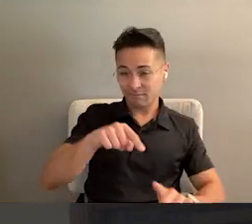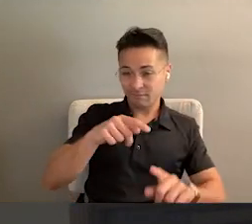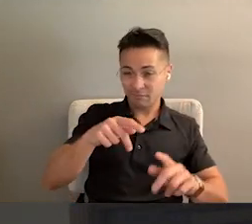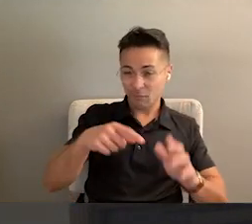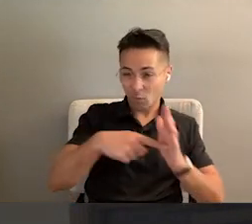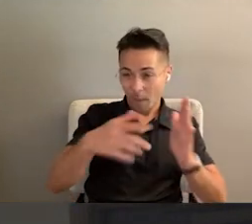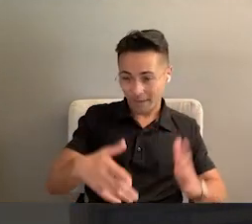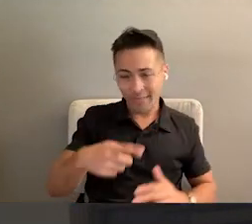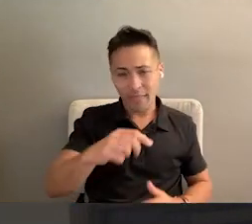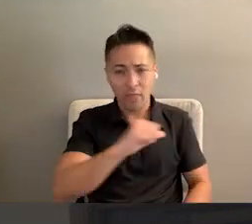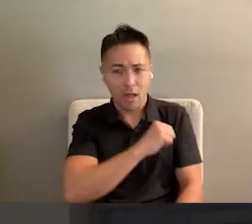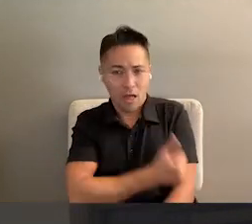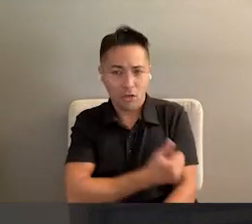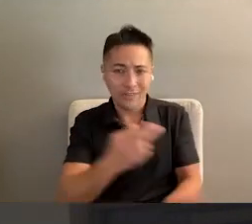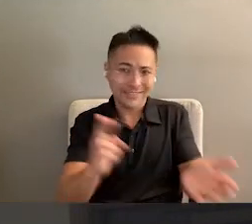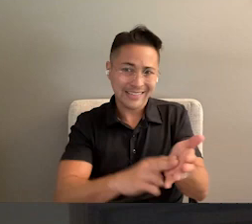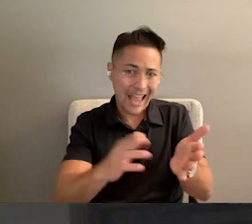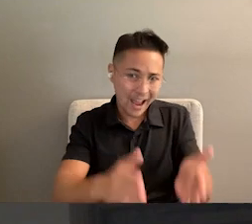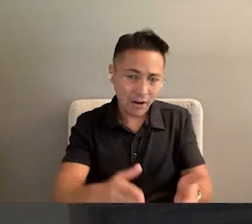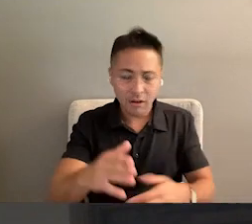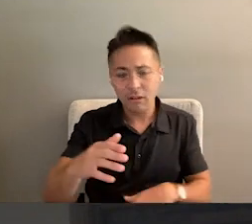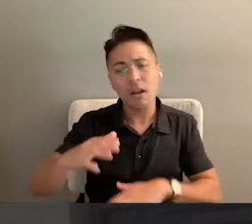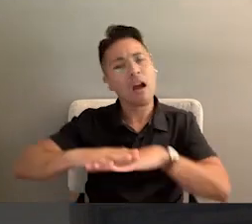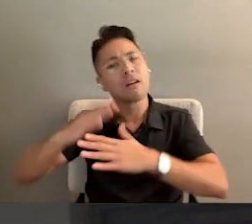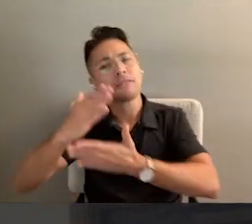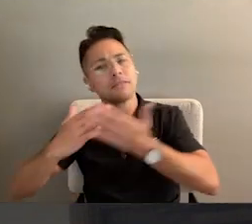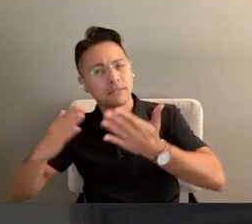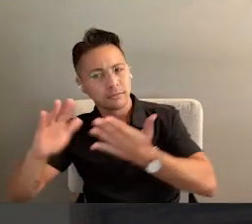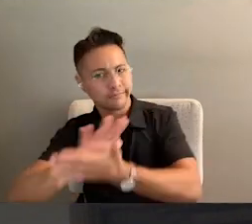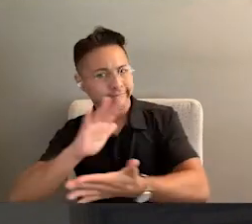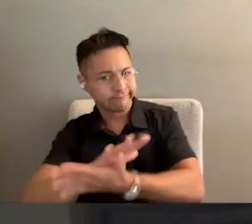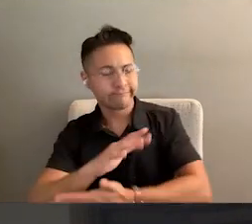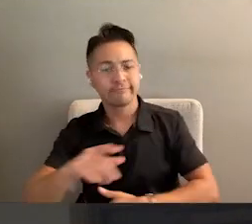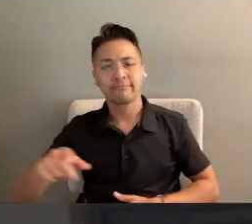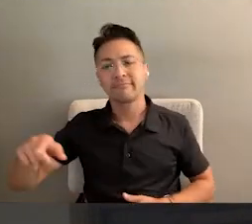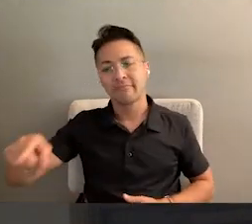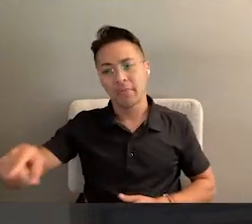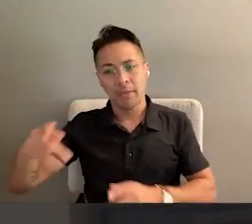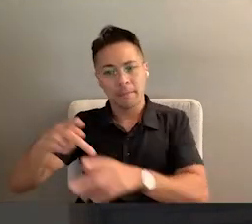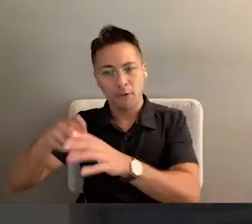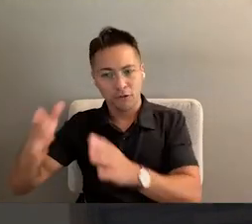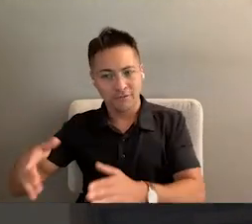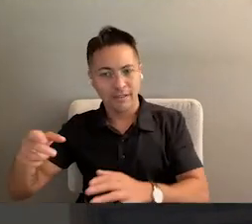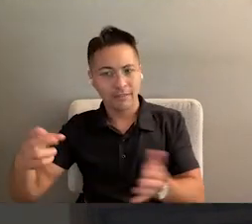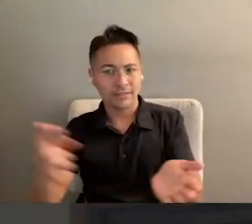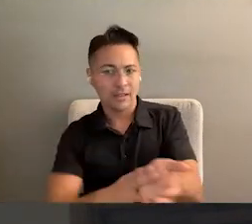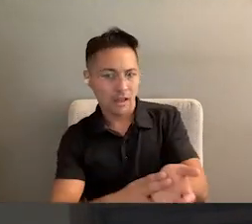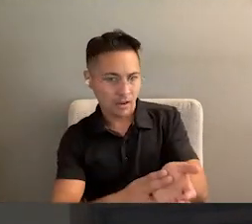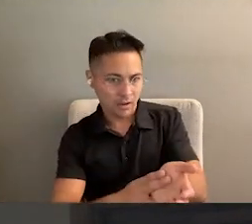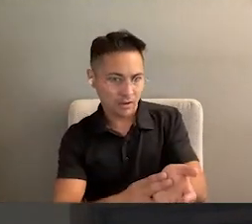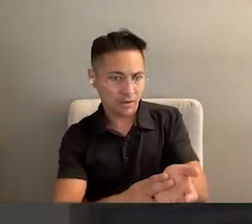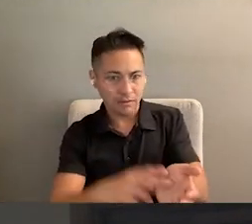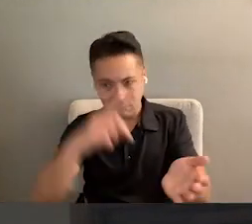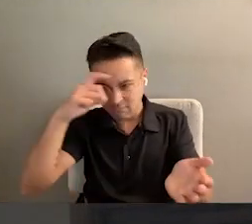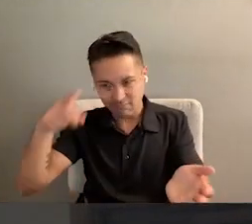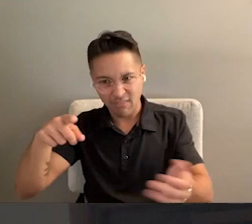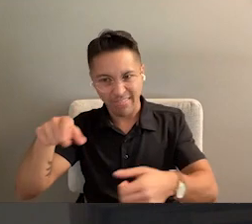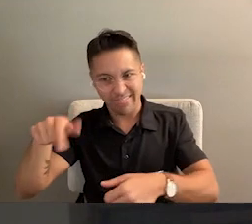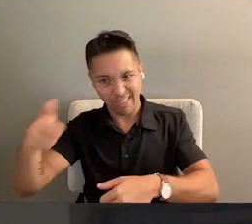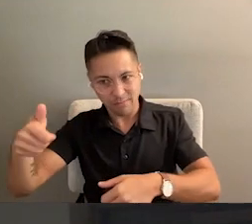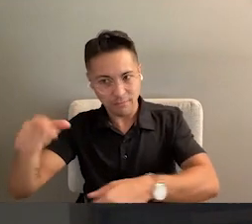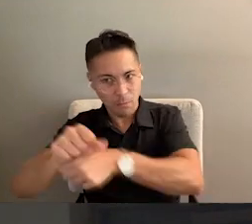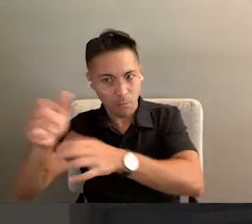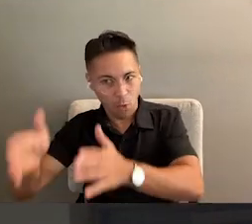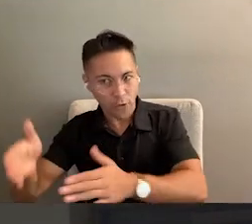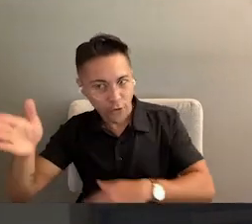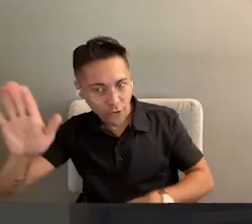Okay. Okay. If they're the representative, they are the authorized signer. On some documents for the in enrollment, they will have to